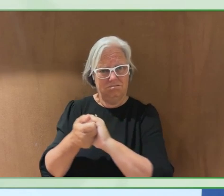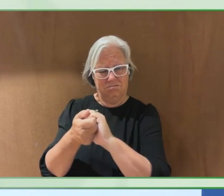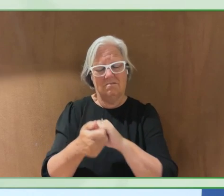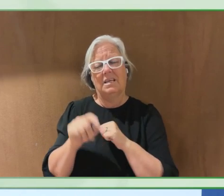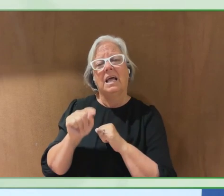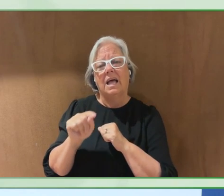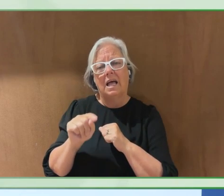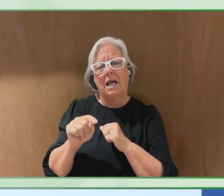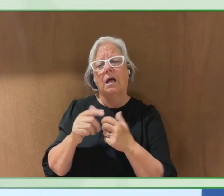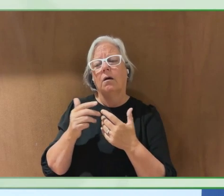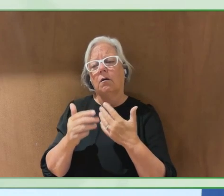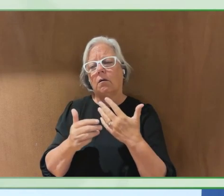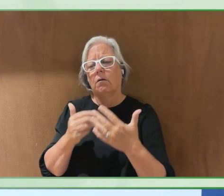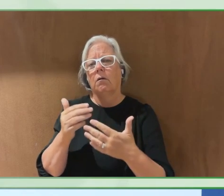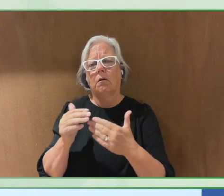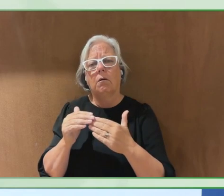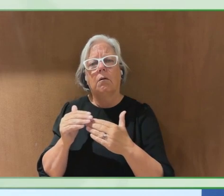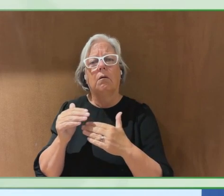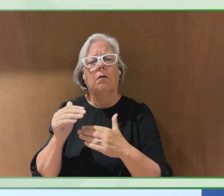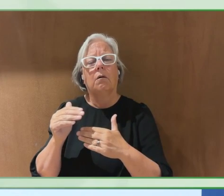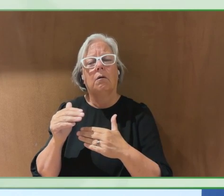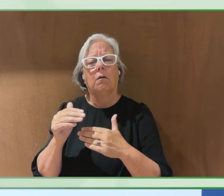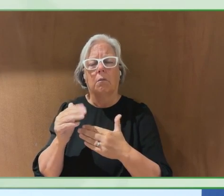happen. Definitely.